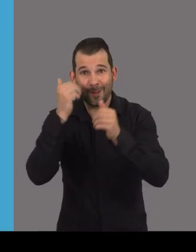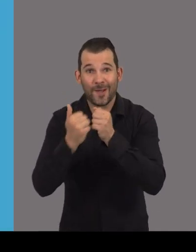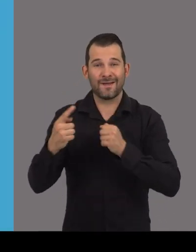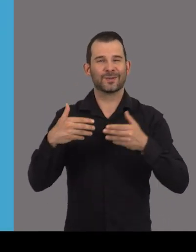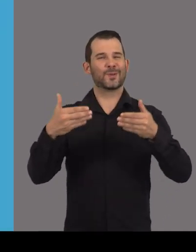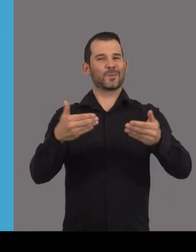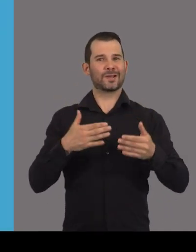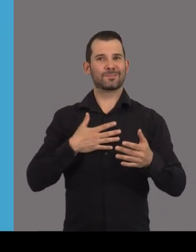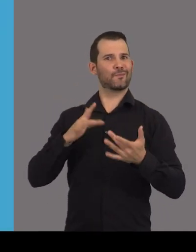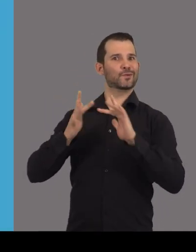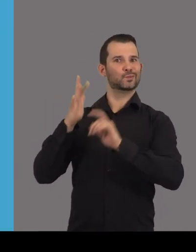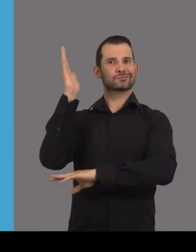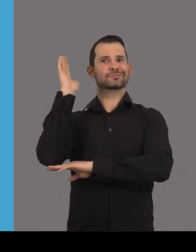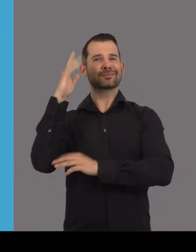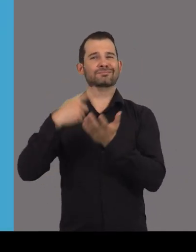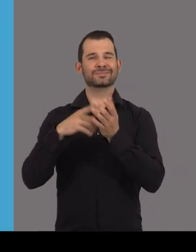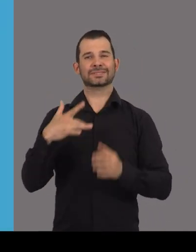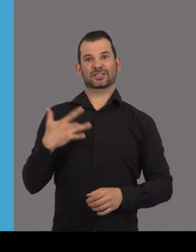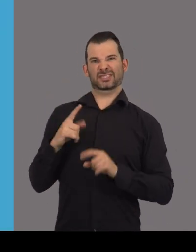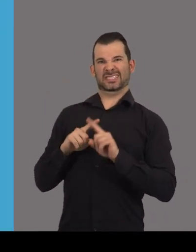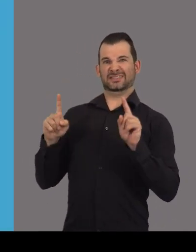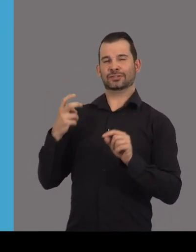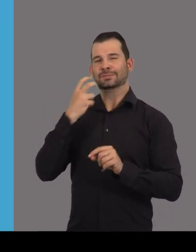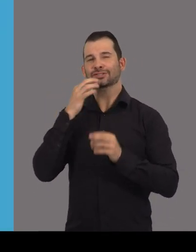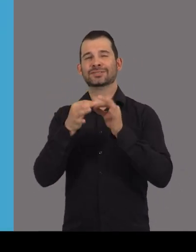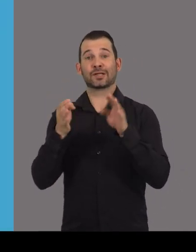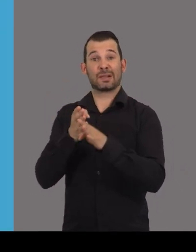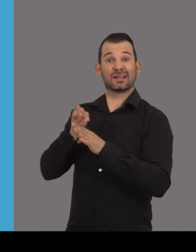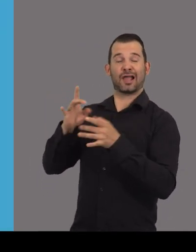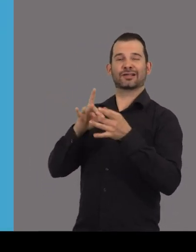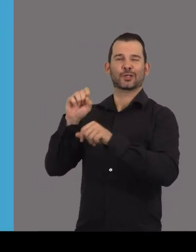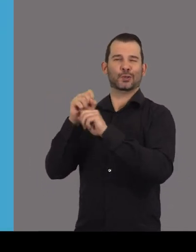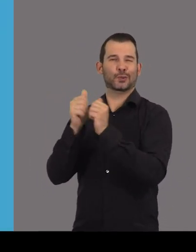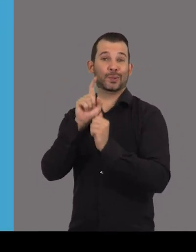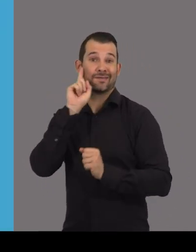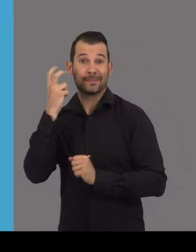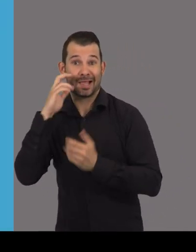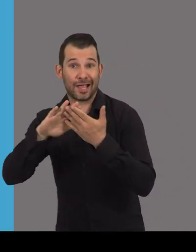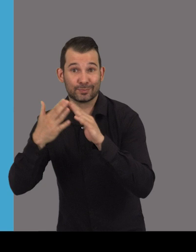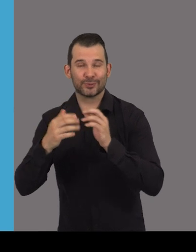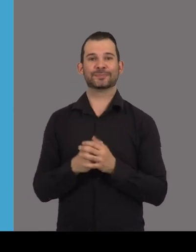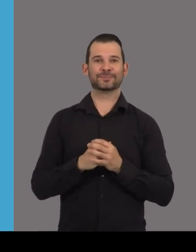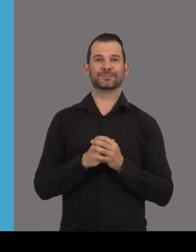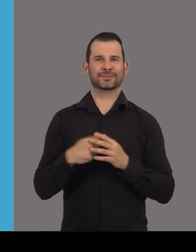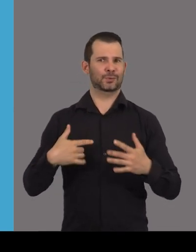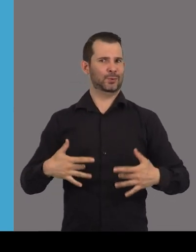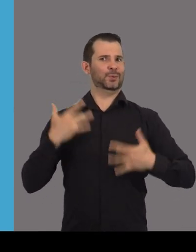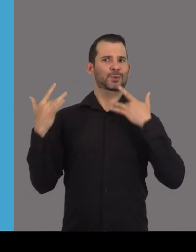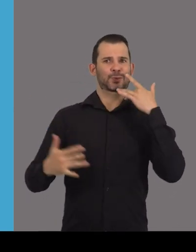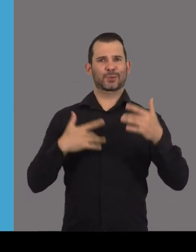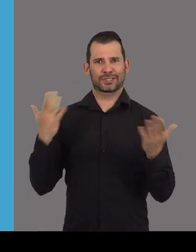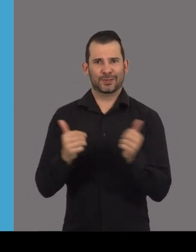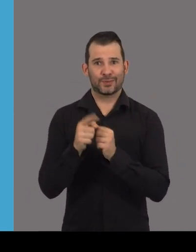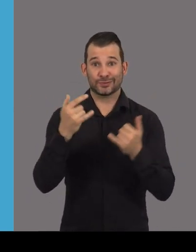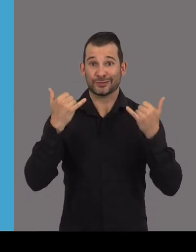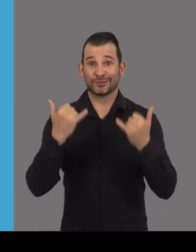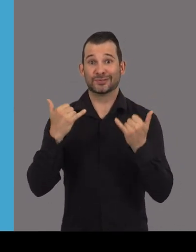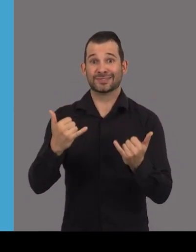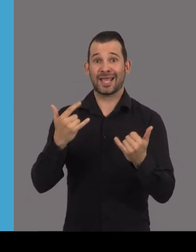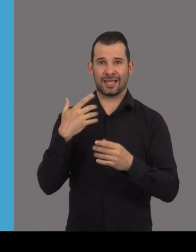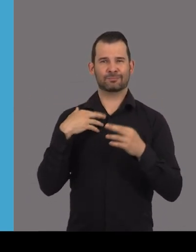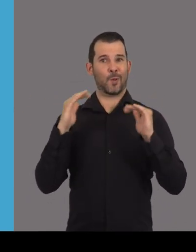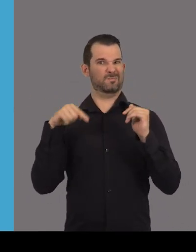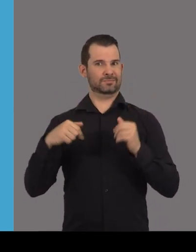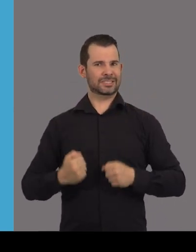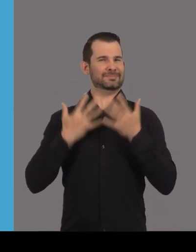Hello, everyone, and welcome to my virtual talk, Sensory Differences in Speech-Language Pathology, Working with the Deafblind Community. I'm incredibly excited to be here with you